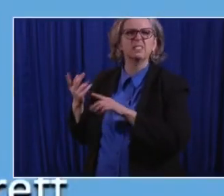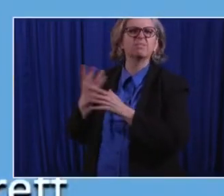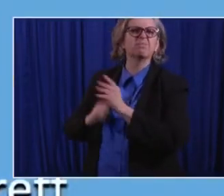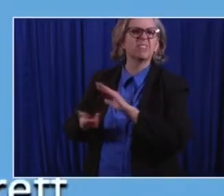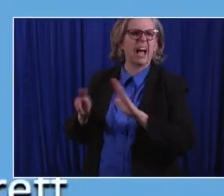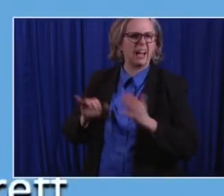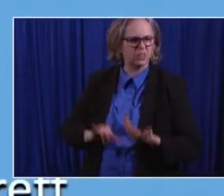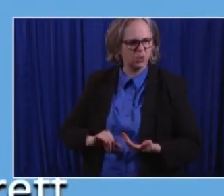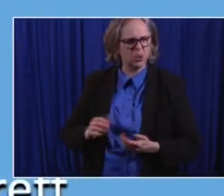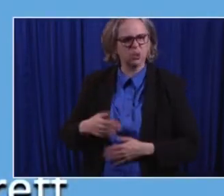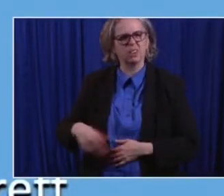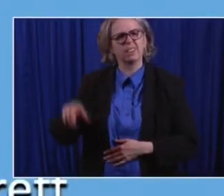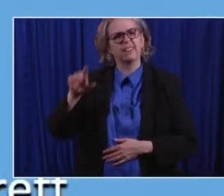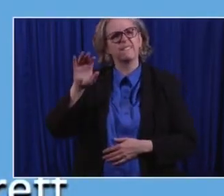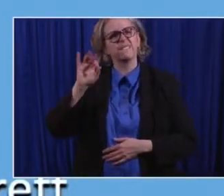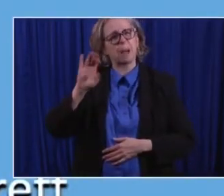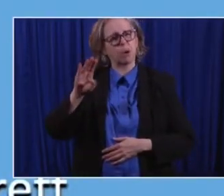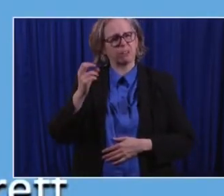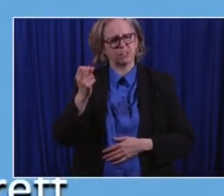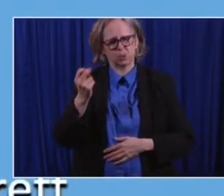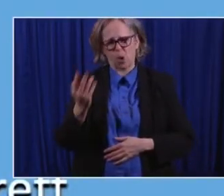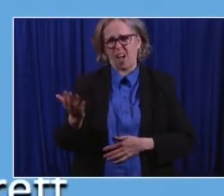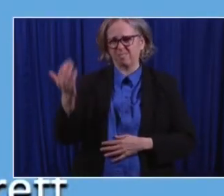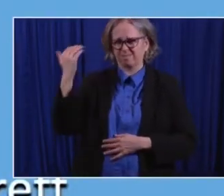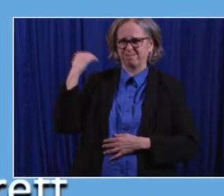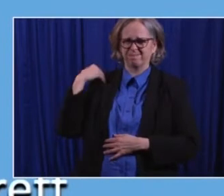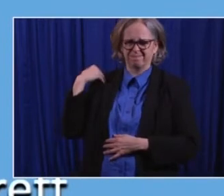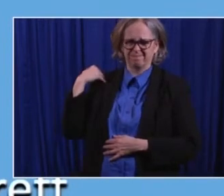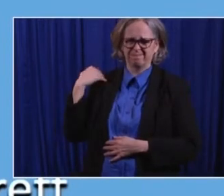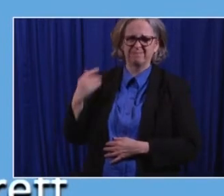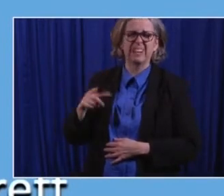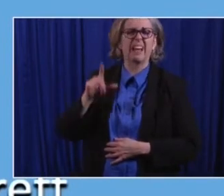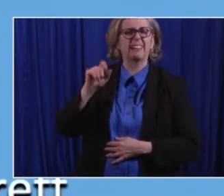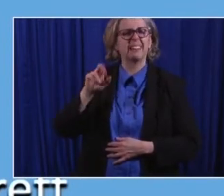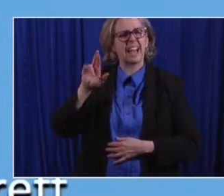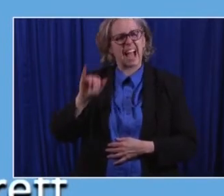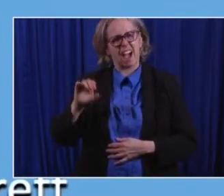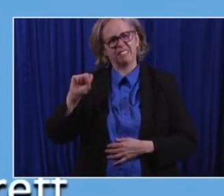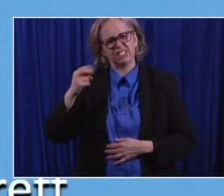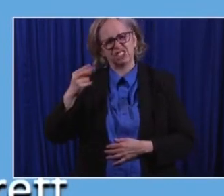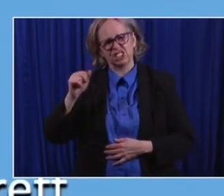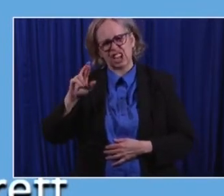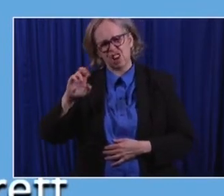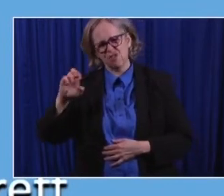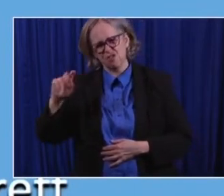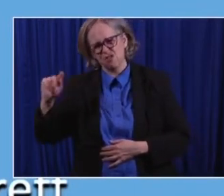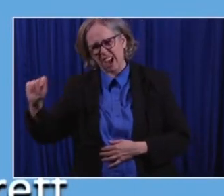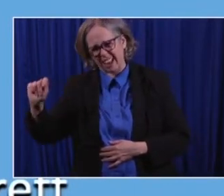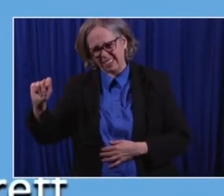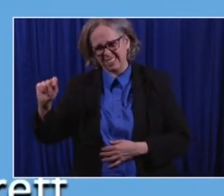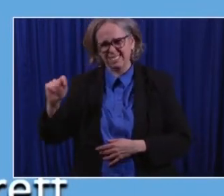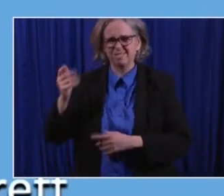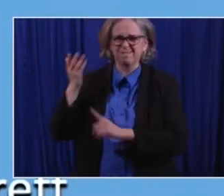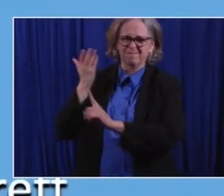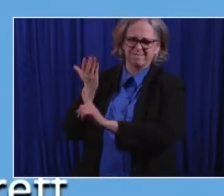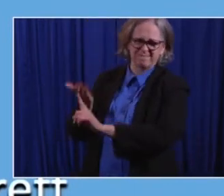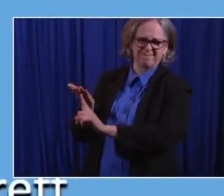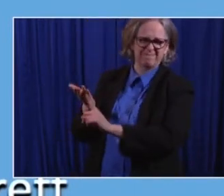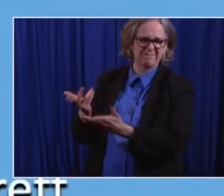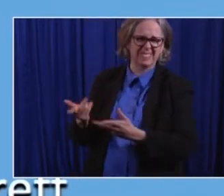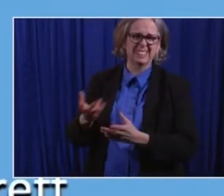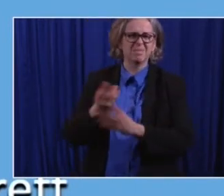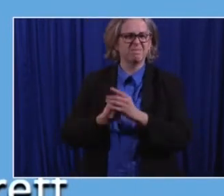Larry Sherrod of Sabina, nearby Clinton County, died after a brief non-COVID illness. He is the father of our family